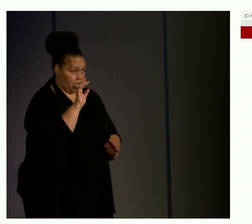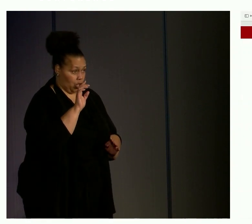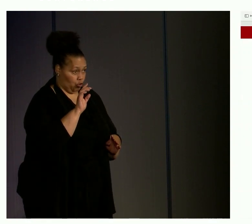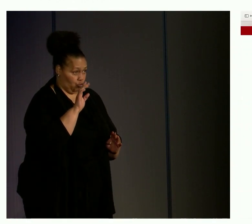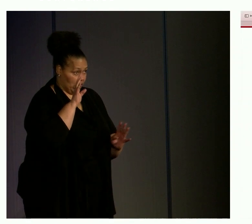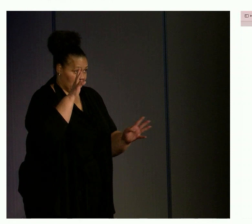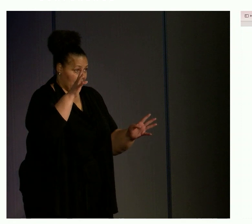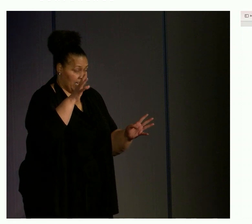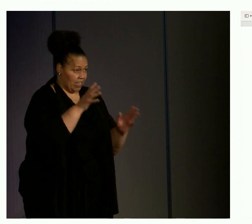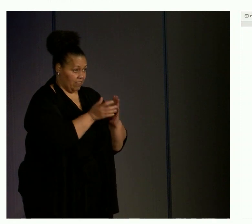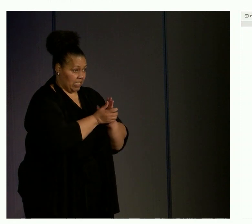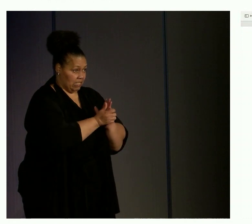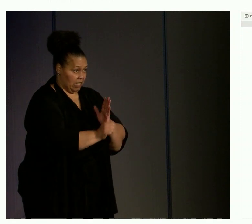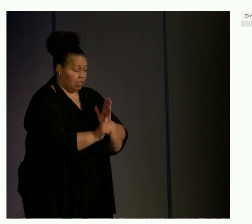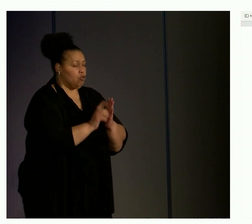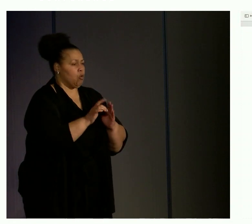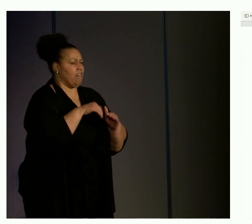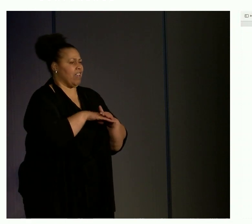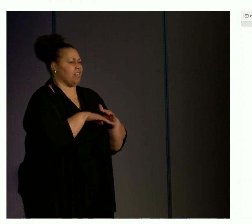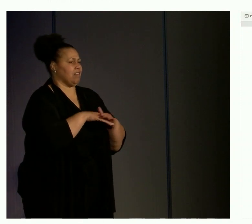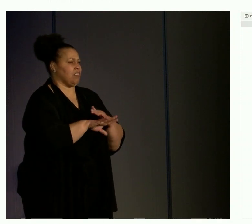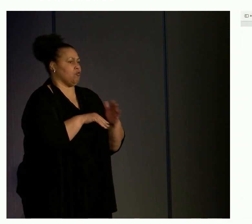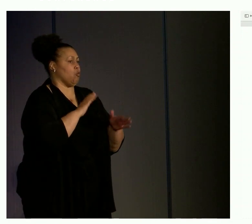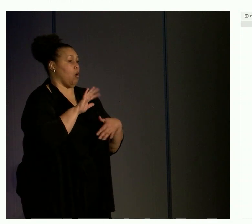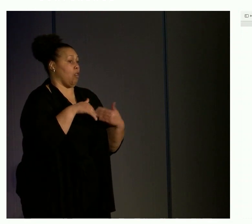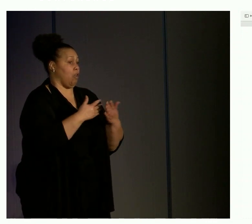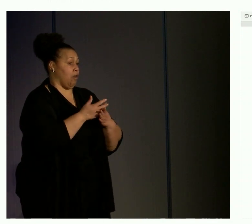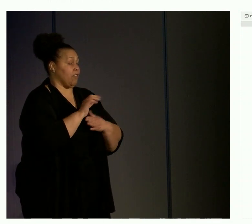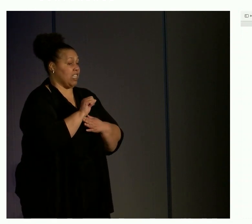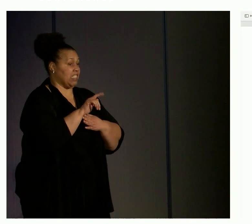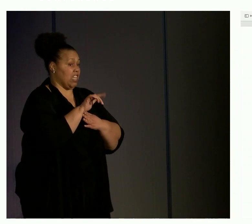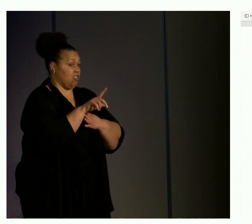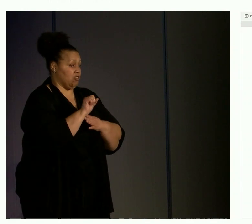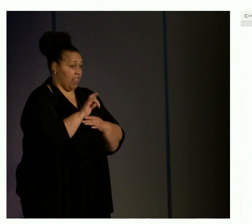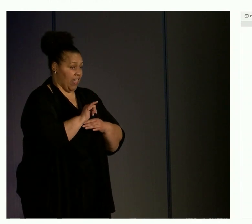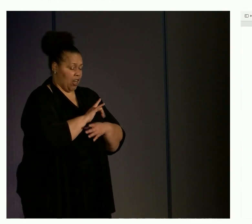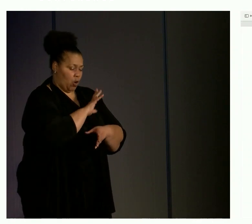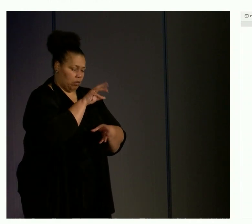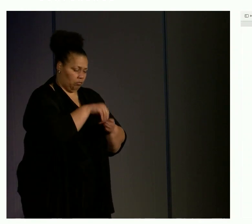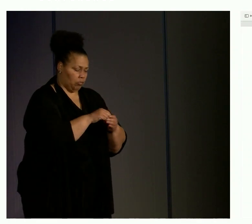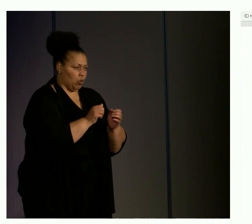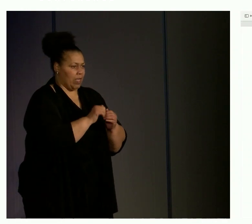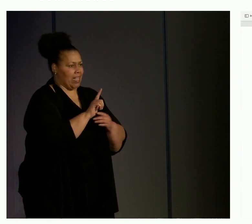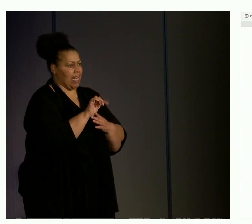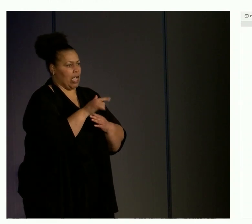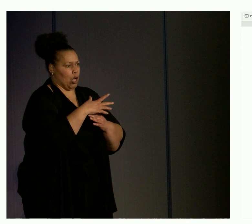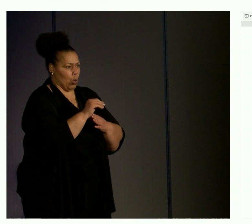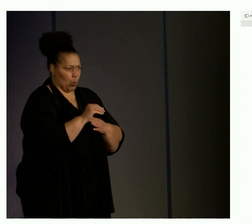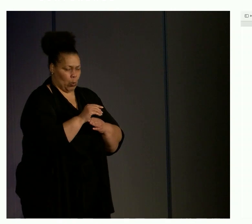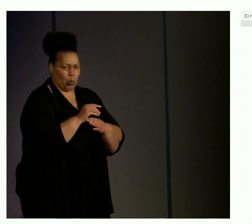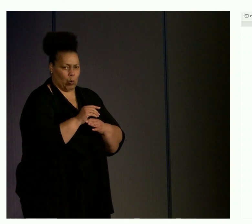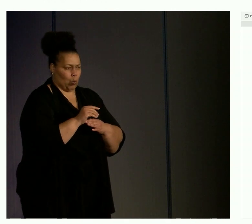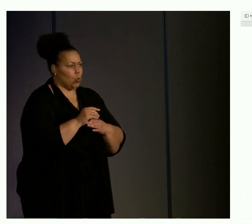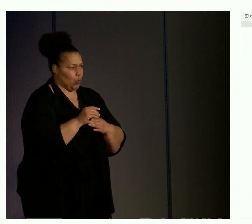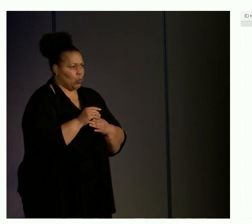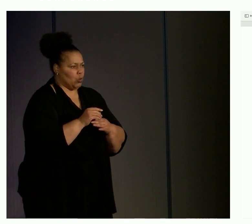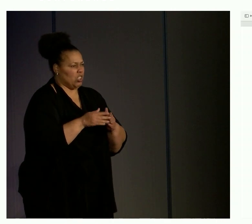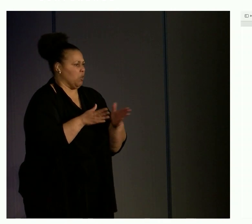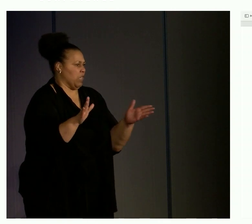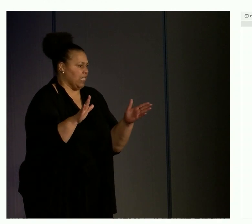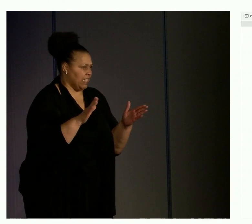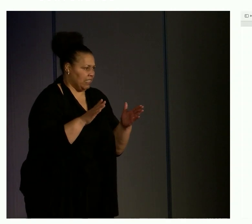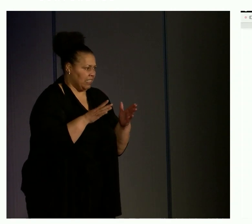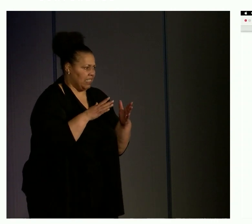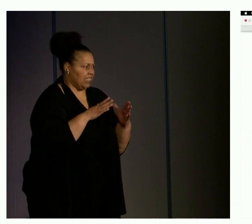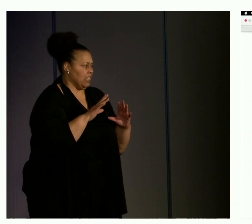then you will have access to all the skills that are worked with LEGO Braille Bricks, generally speaking. So in this